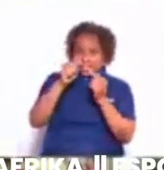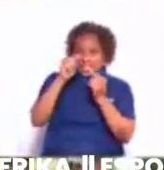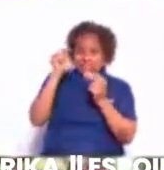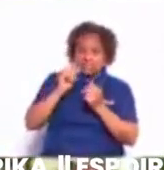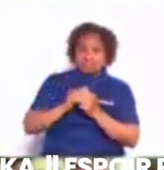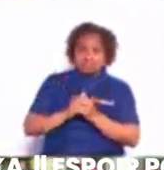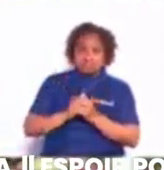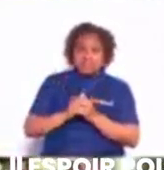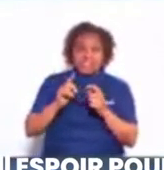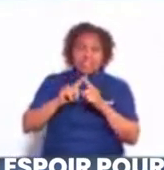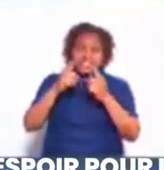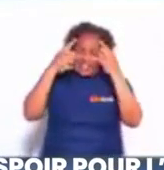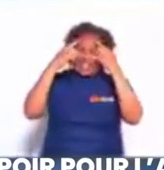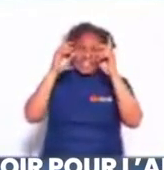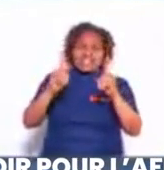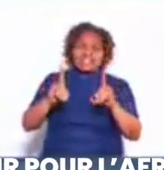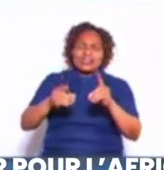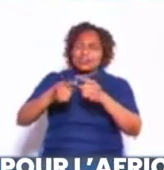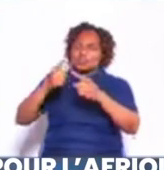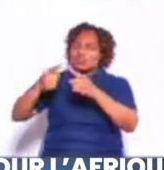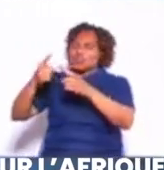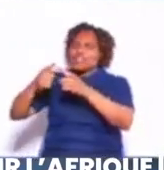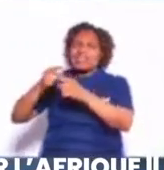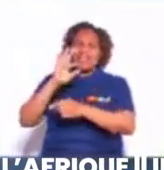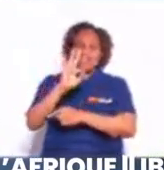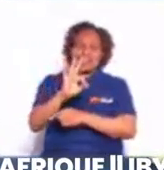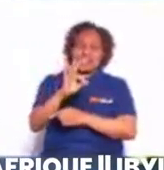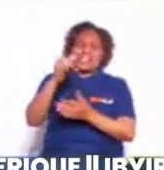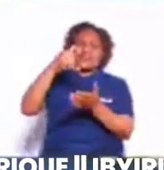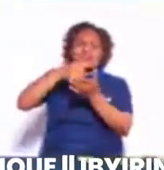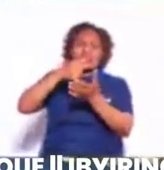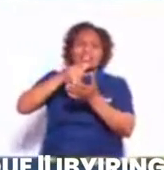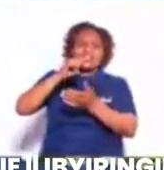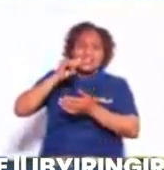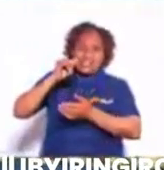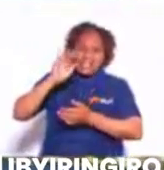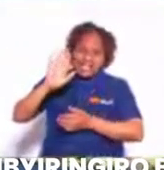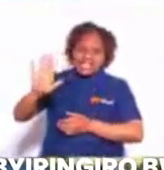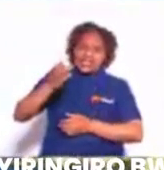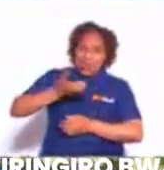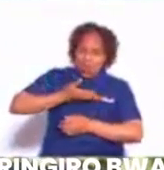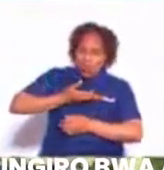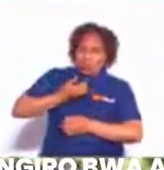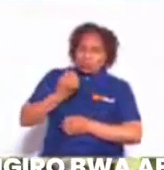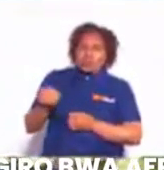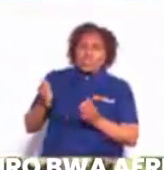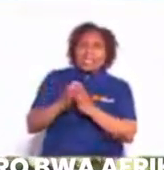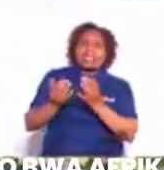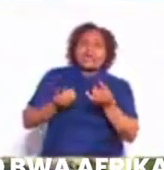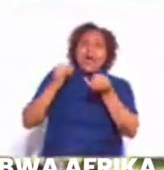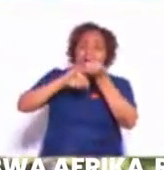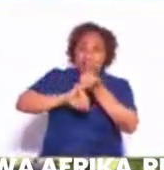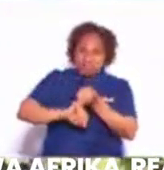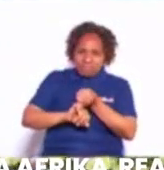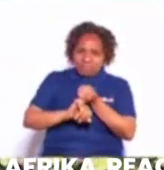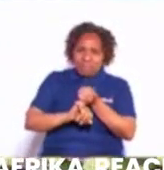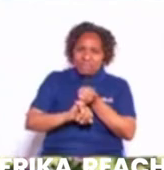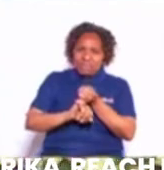And then he decided to kill 3 children, including his own children and the wife.